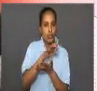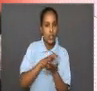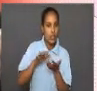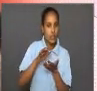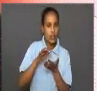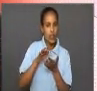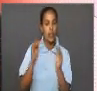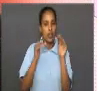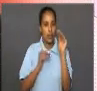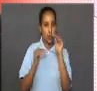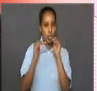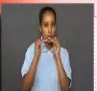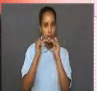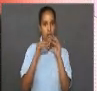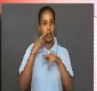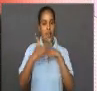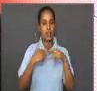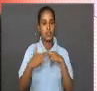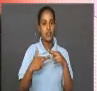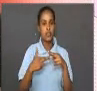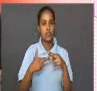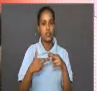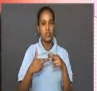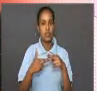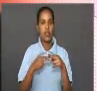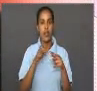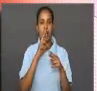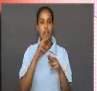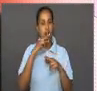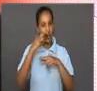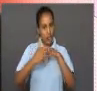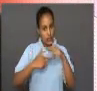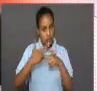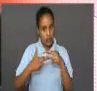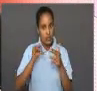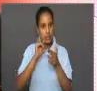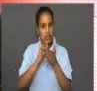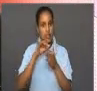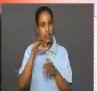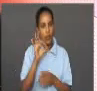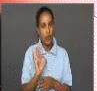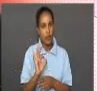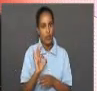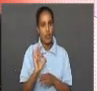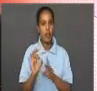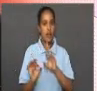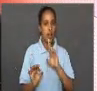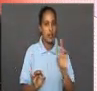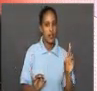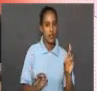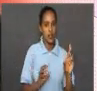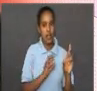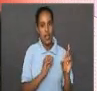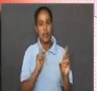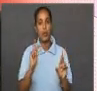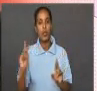heterogeneous equilibrium reactions are reactions that involve reactants